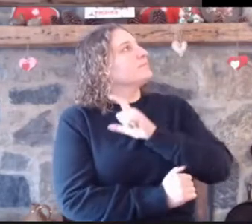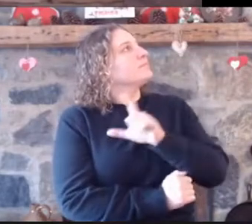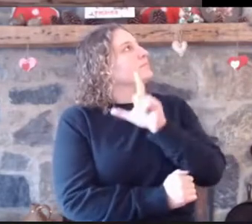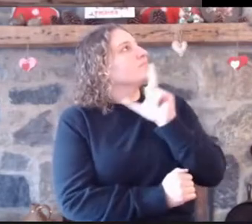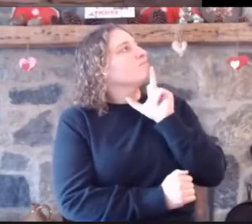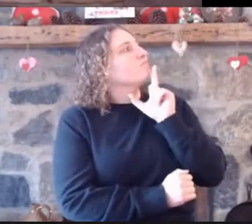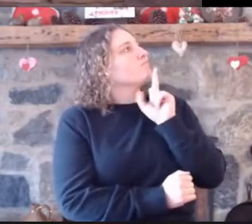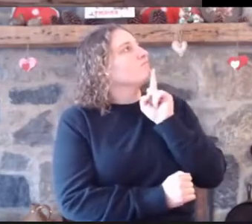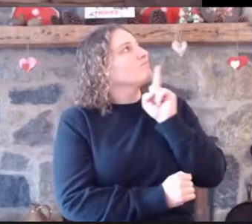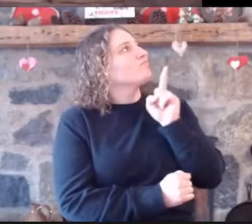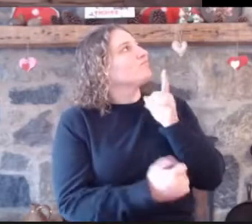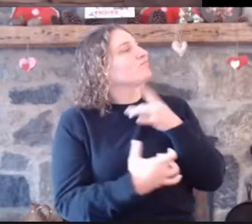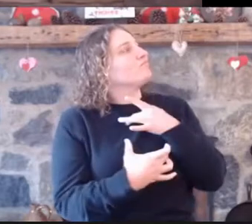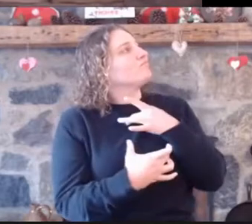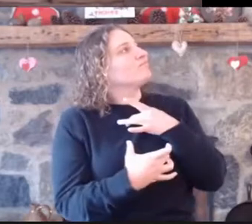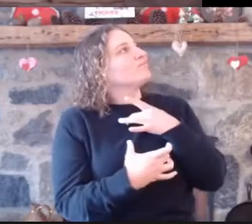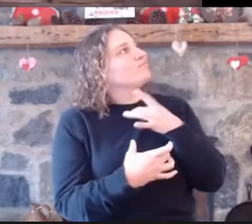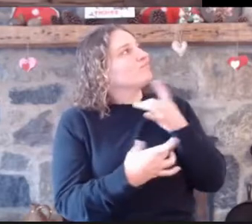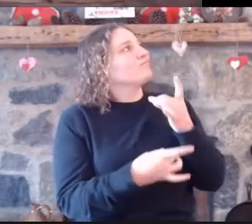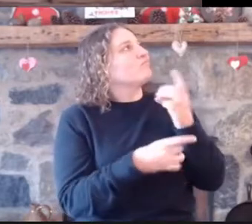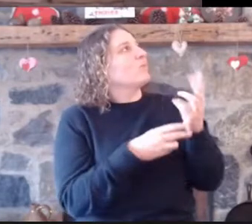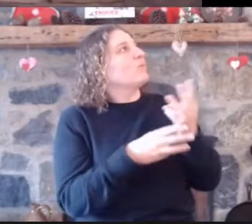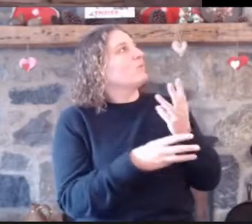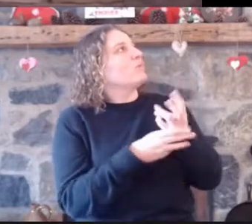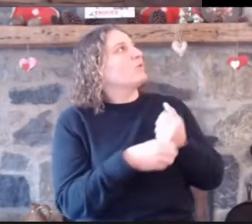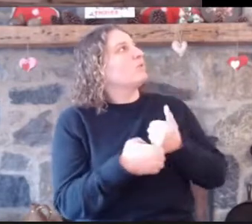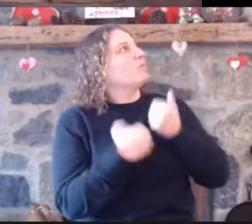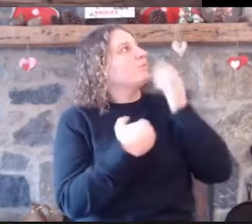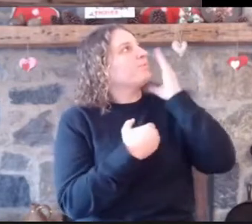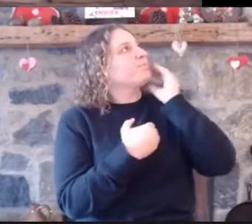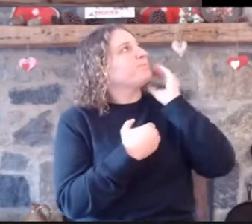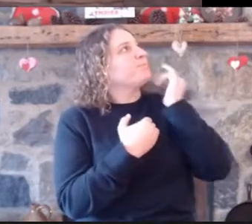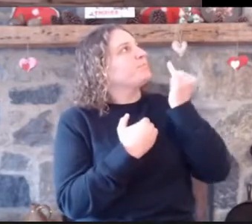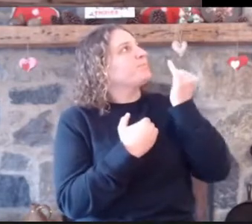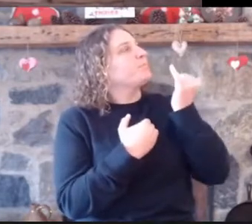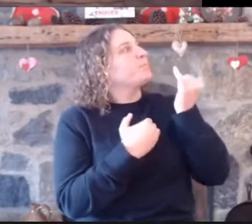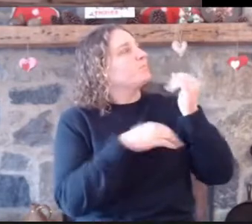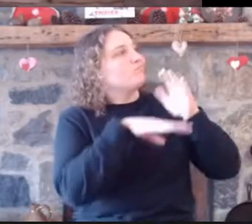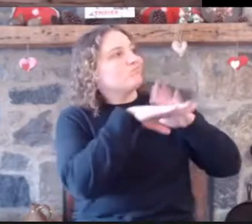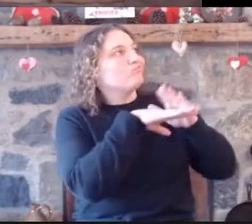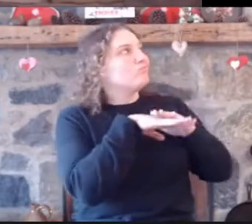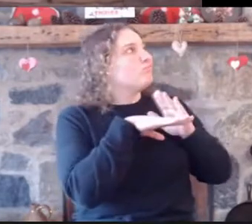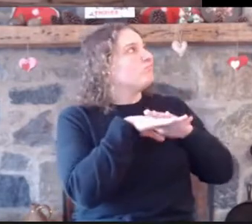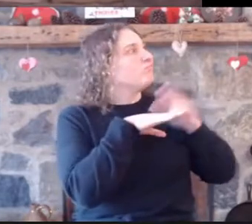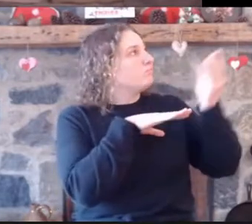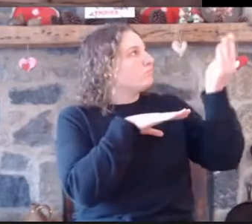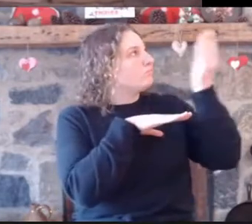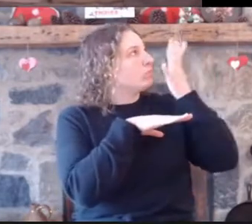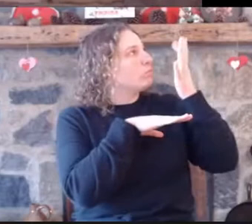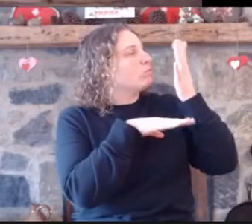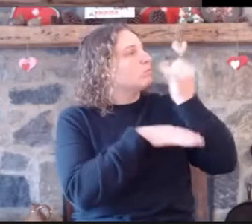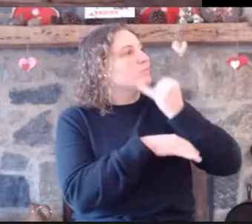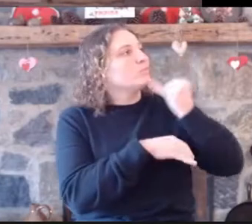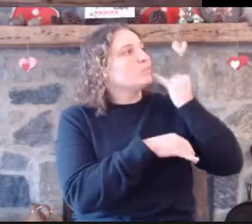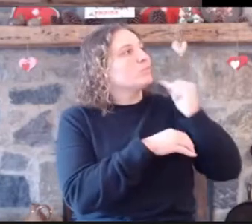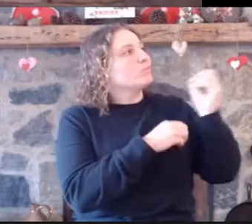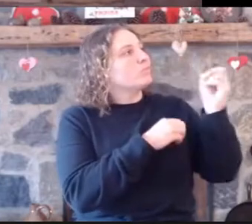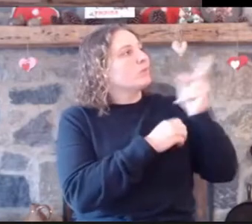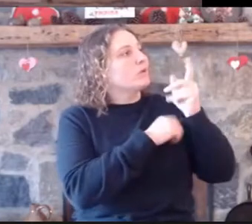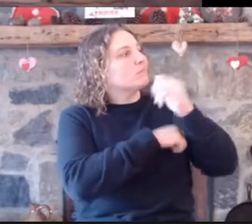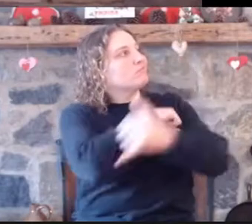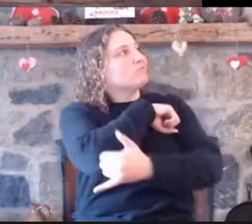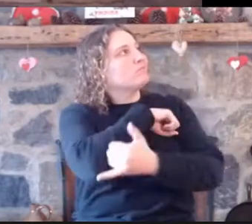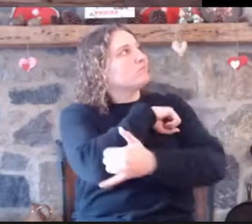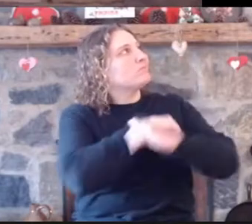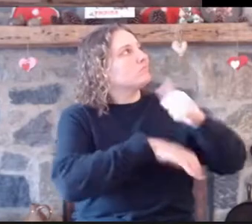interesting world we're living in. You warned us in this time when Israel would be back in the land that evil men